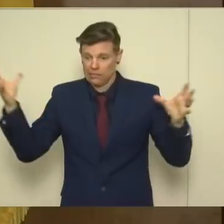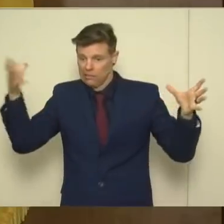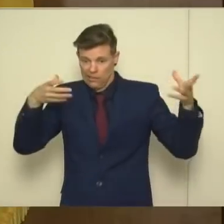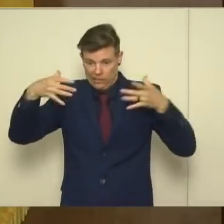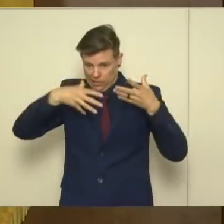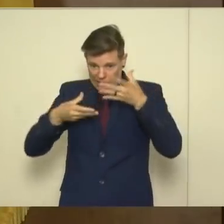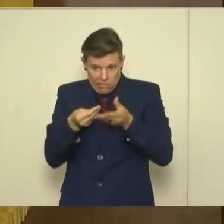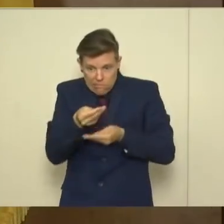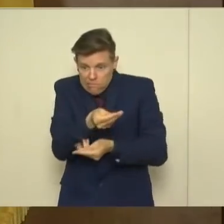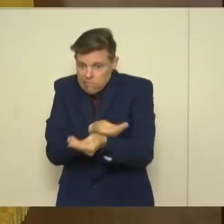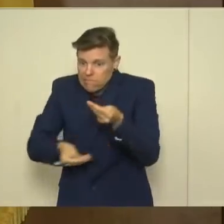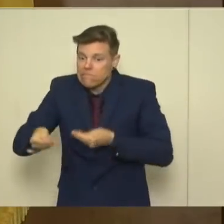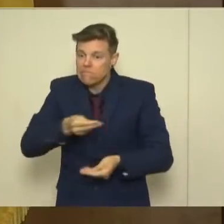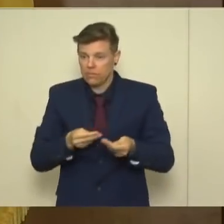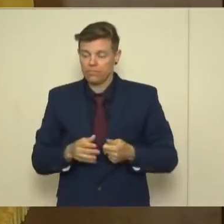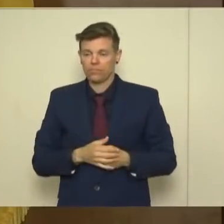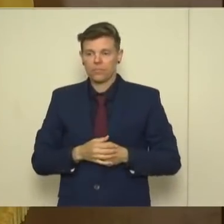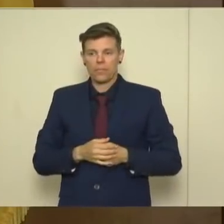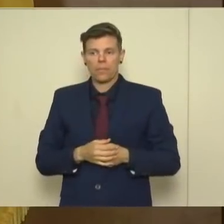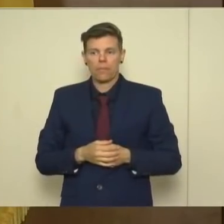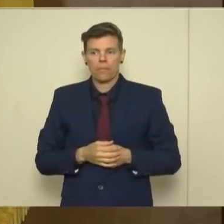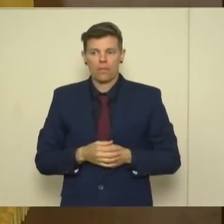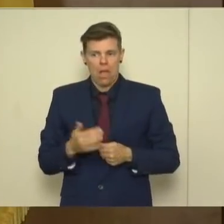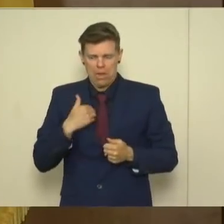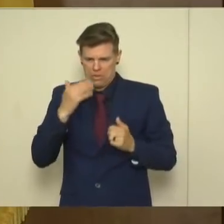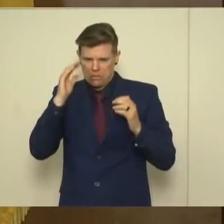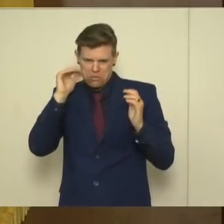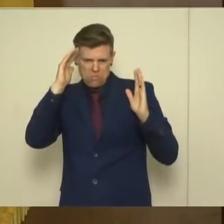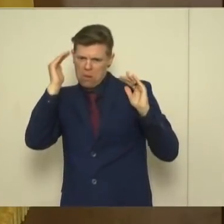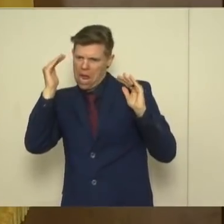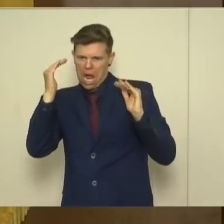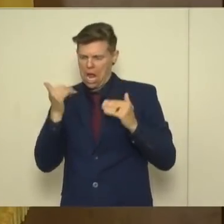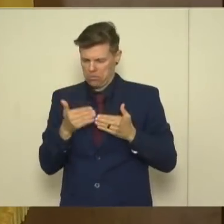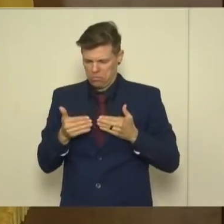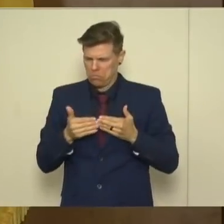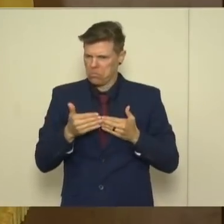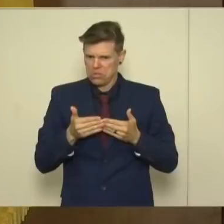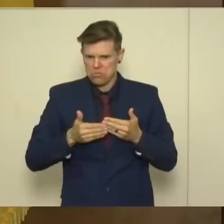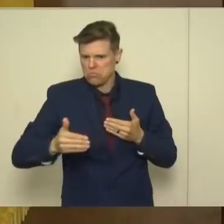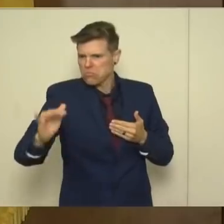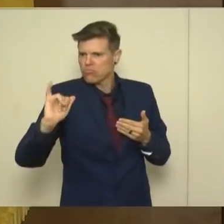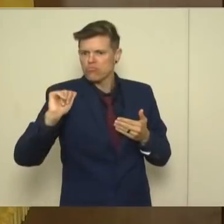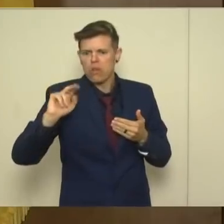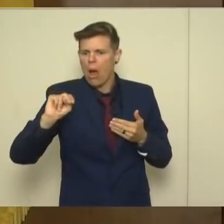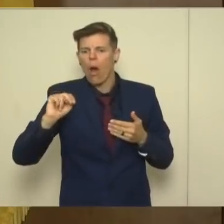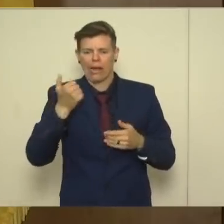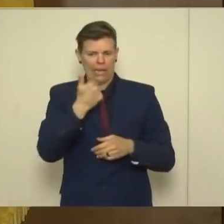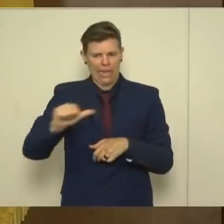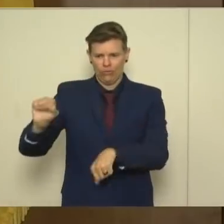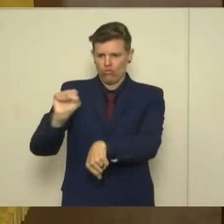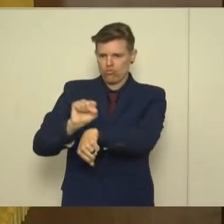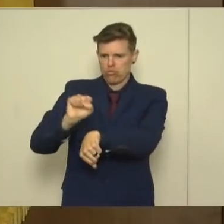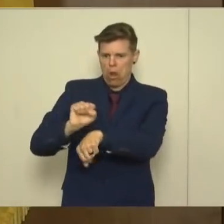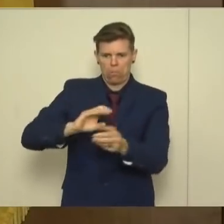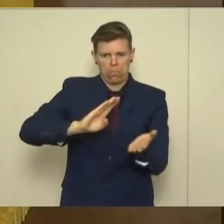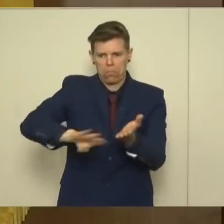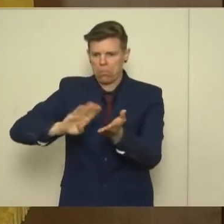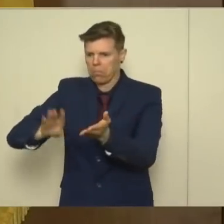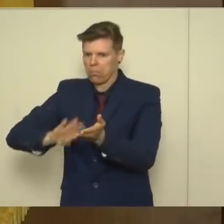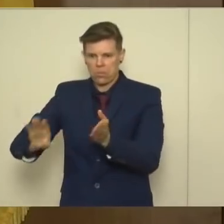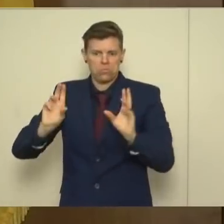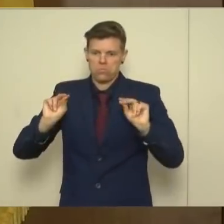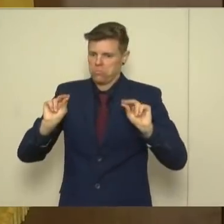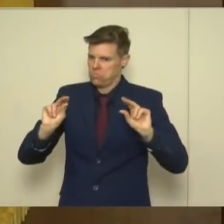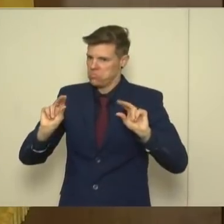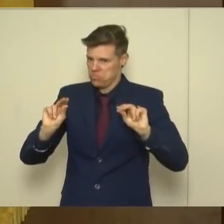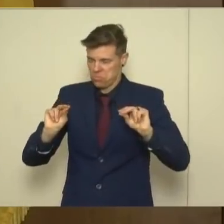the near term or before January massive layoffs in state government because the legislature did an effective